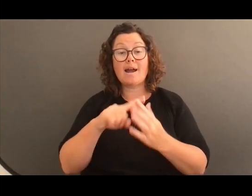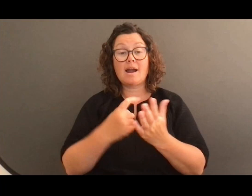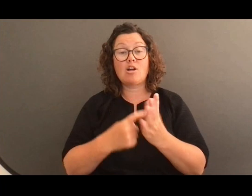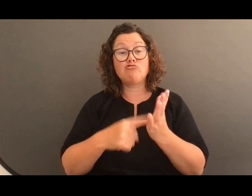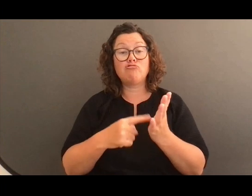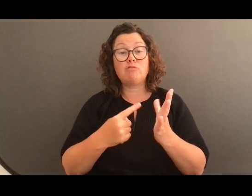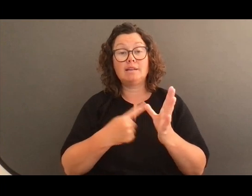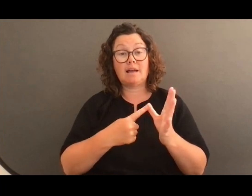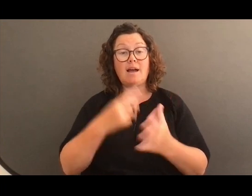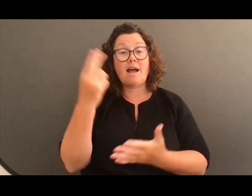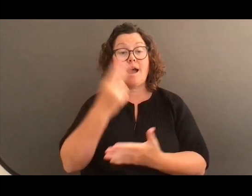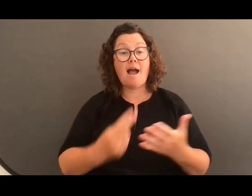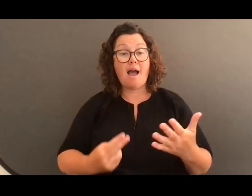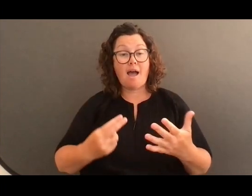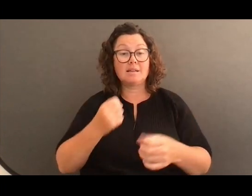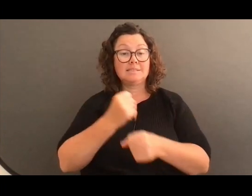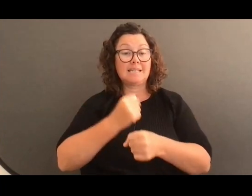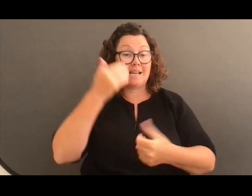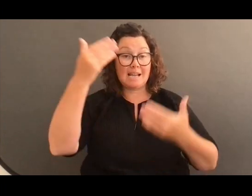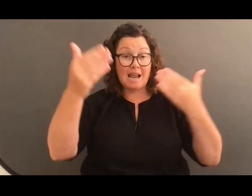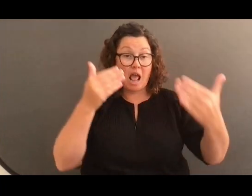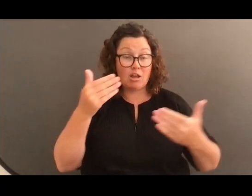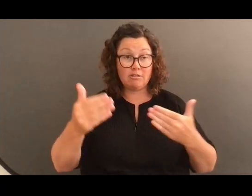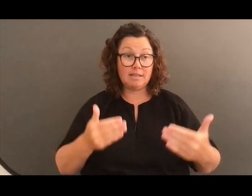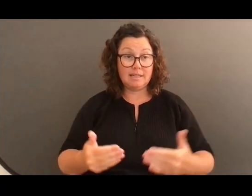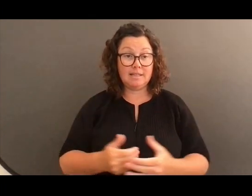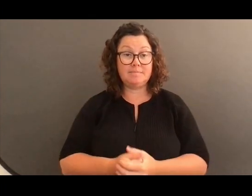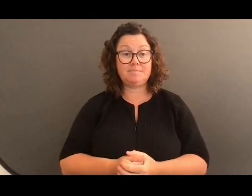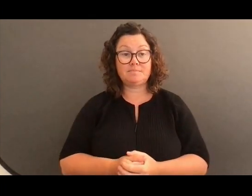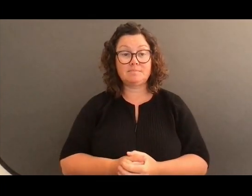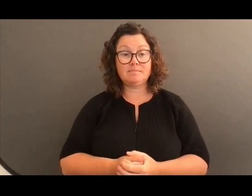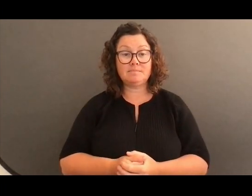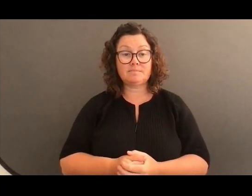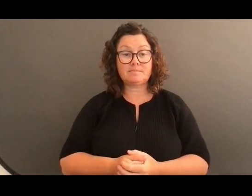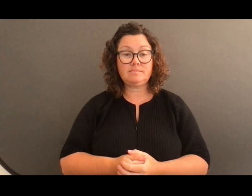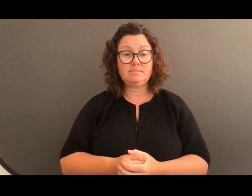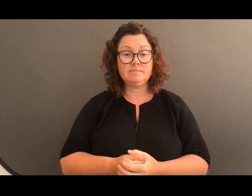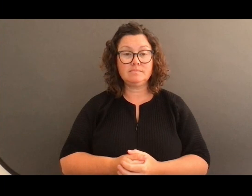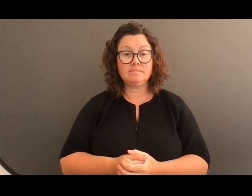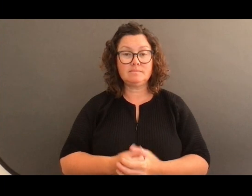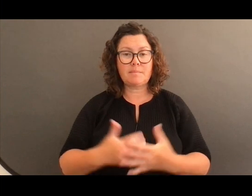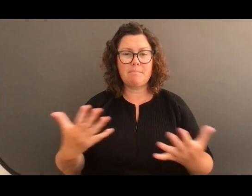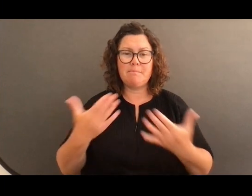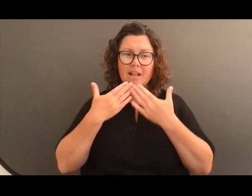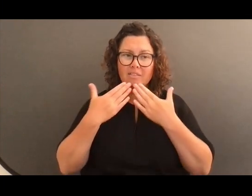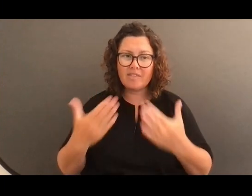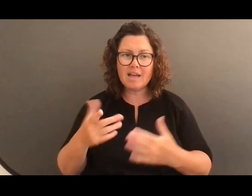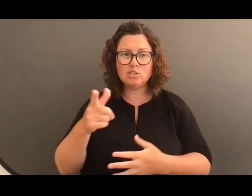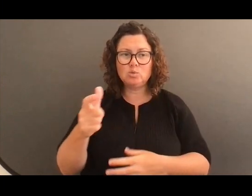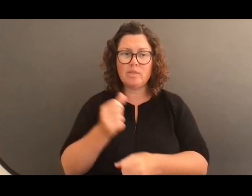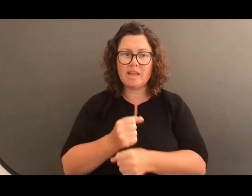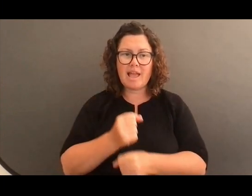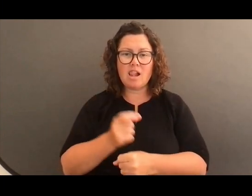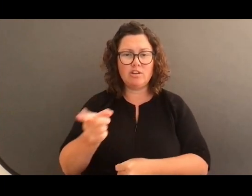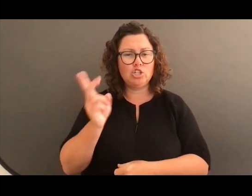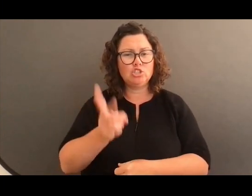in the audience today. She really does help engage the gallery into the school, and we often take students there, and